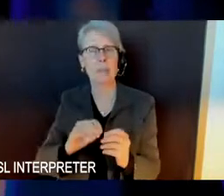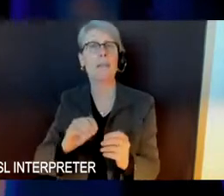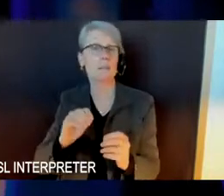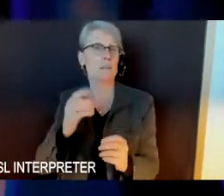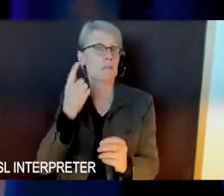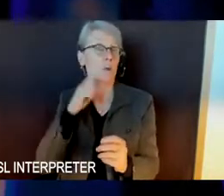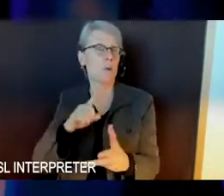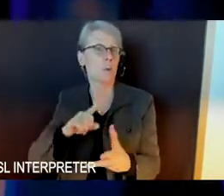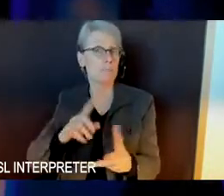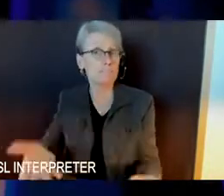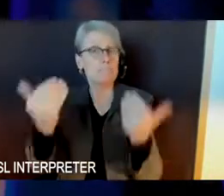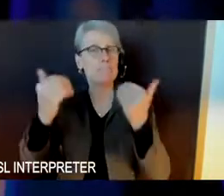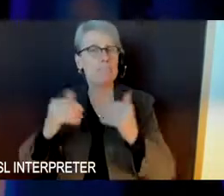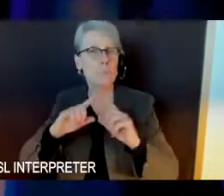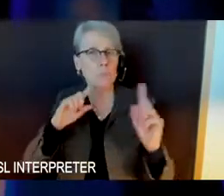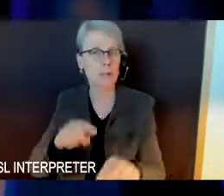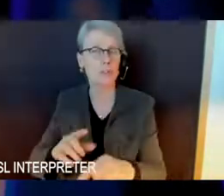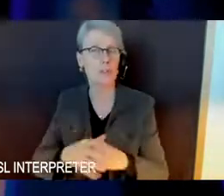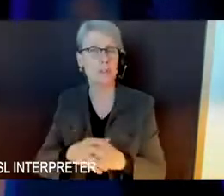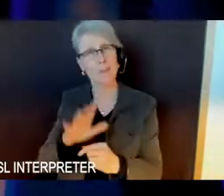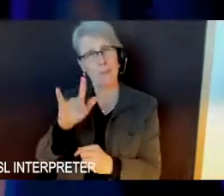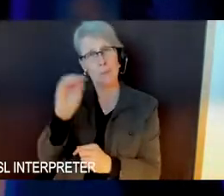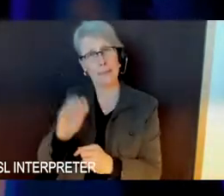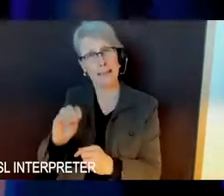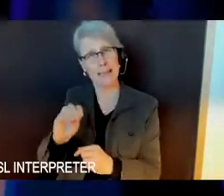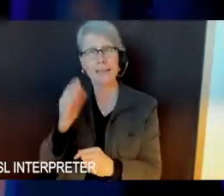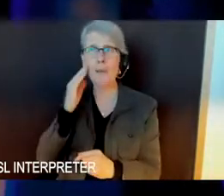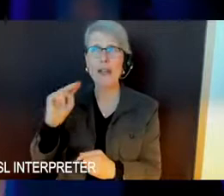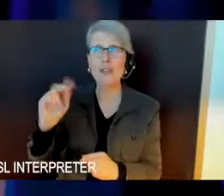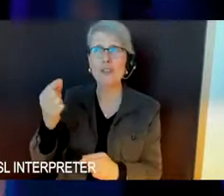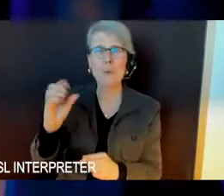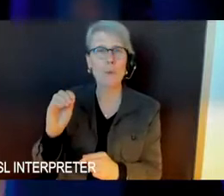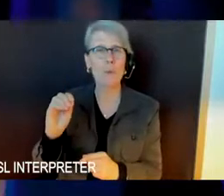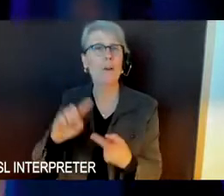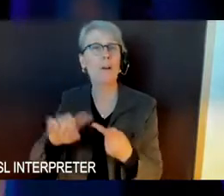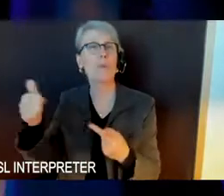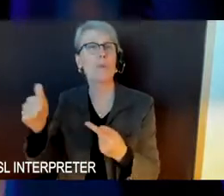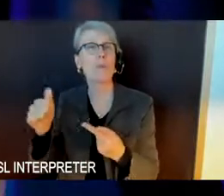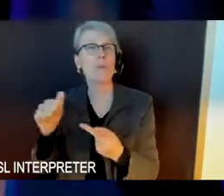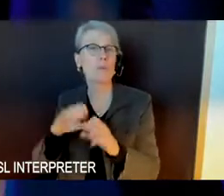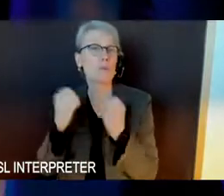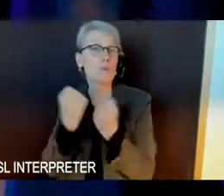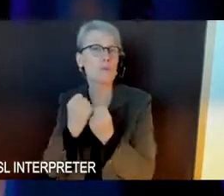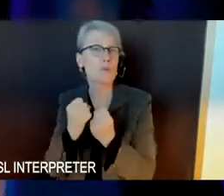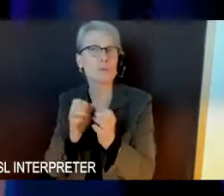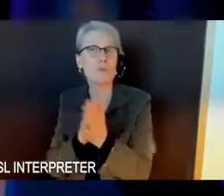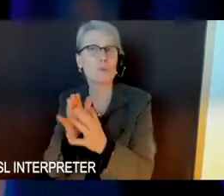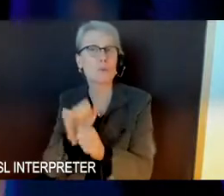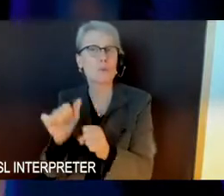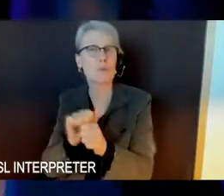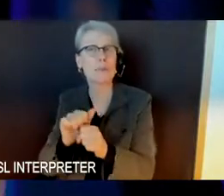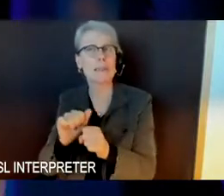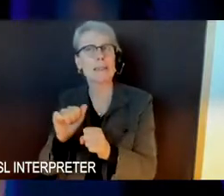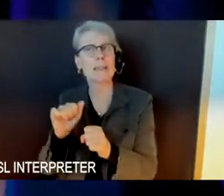25% is actually reactive. And that tends to be the 25% that all of the NGOs or social purpose groups try